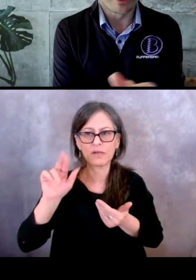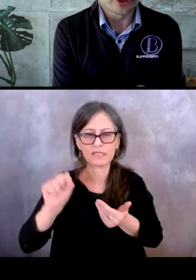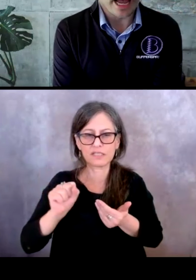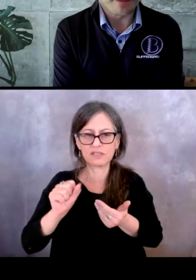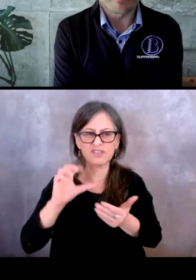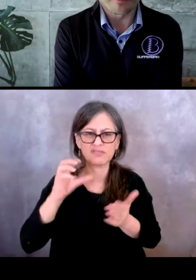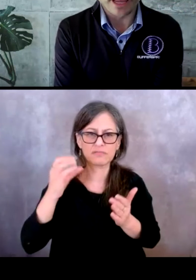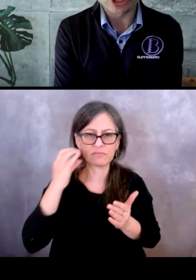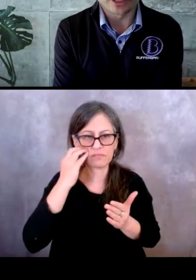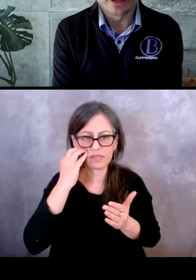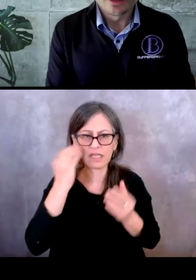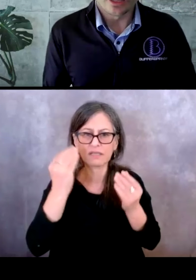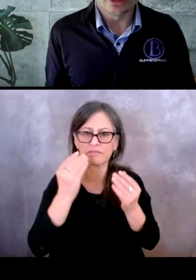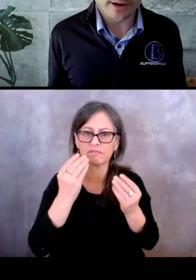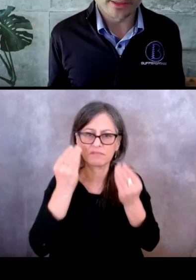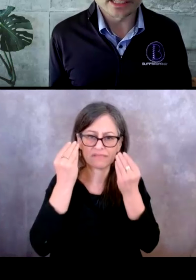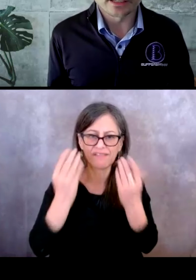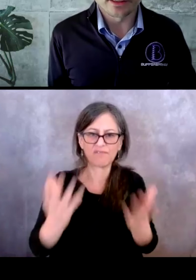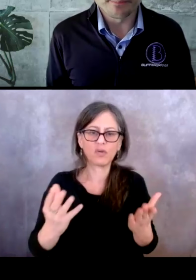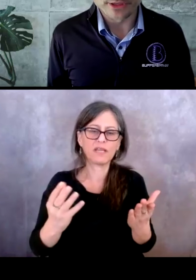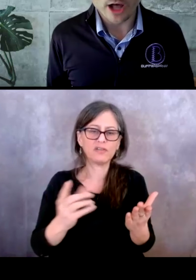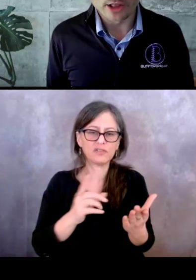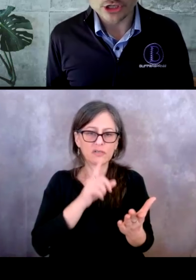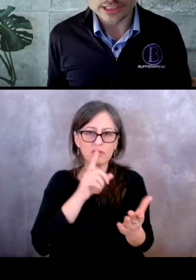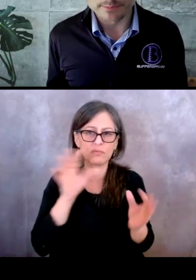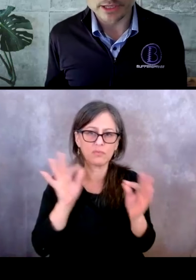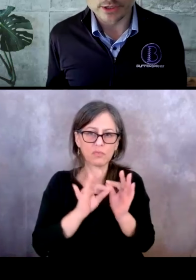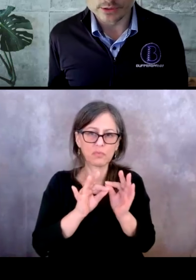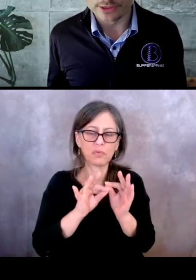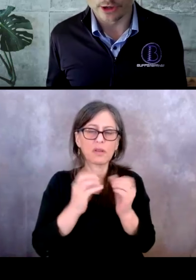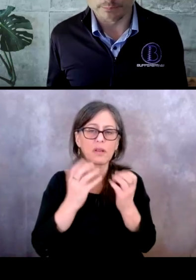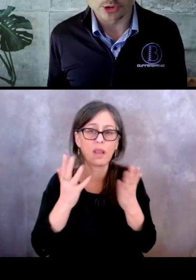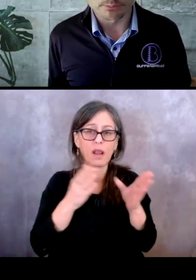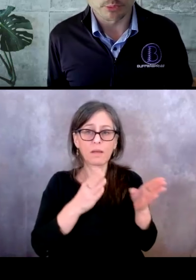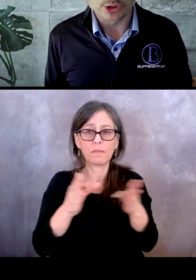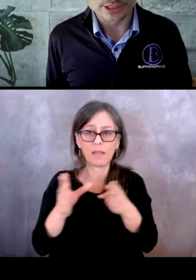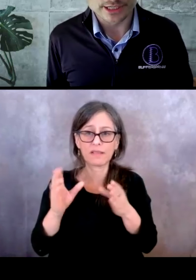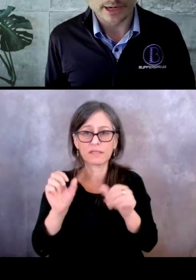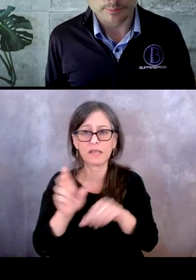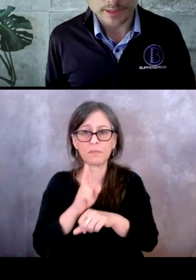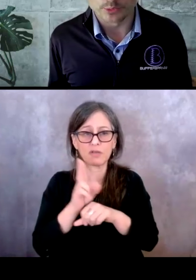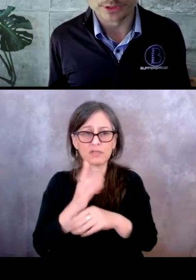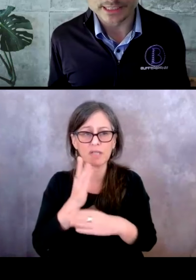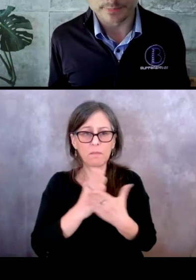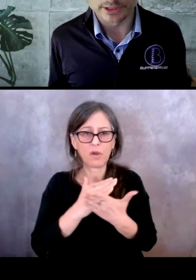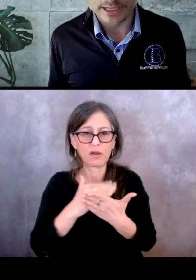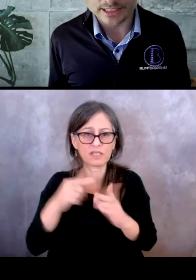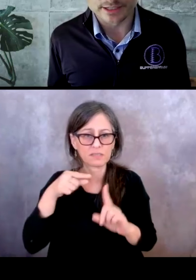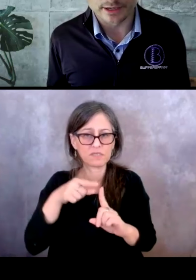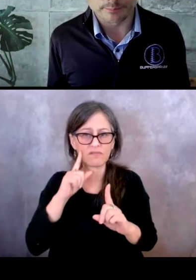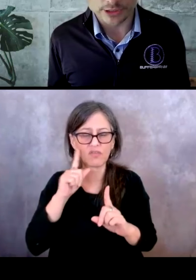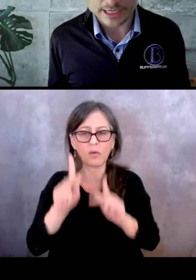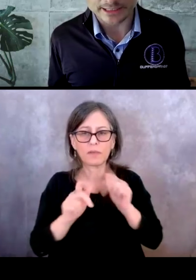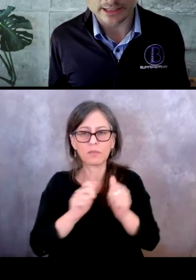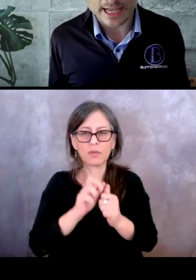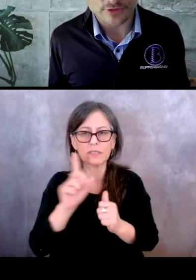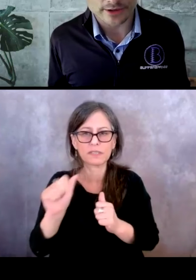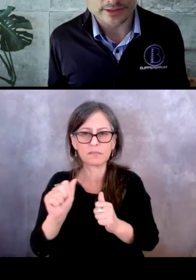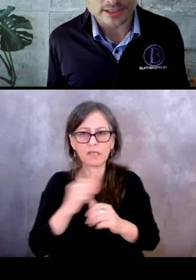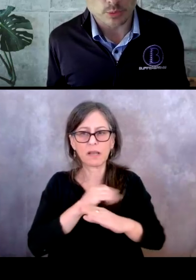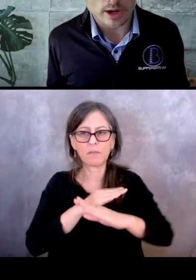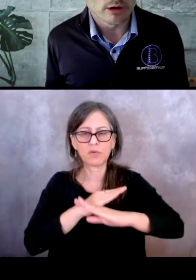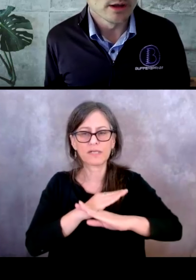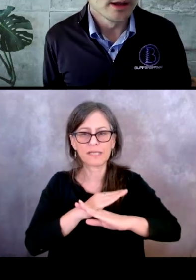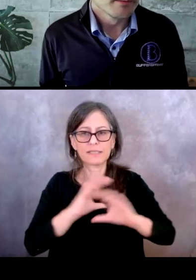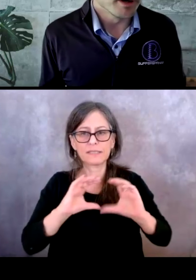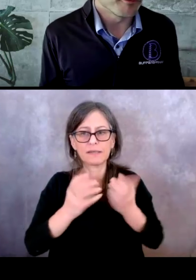great real-time information. A lot of this, the methodologies can be used, and there are portions in here with people with disabilities and protected class